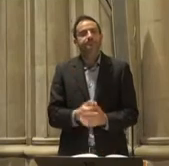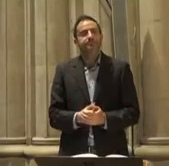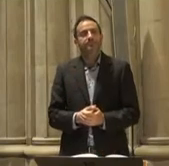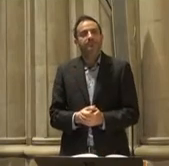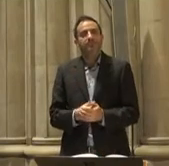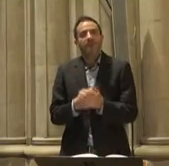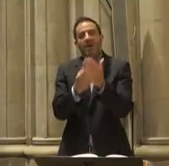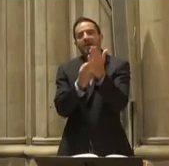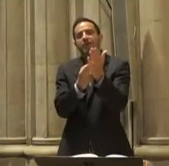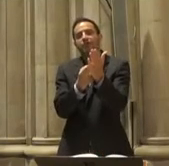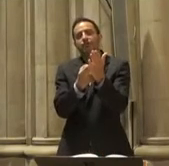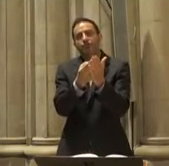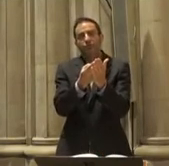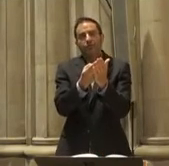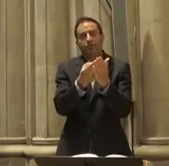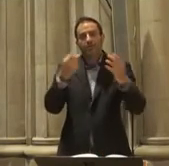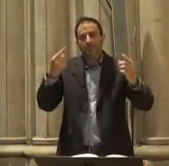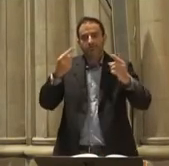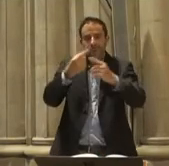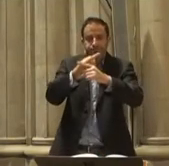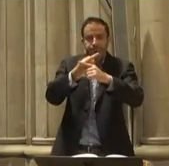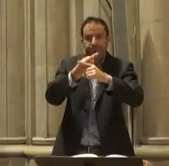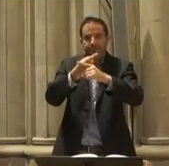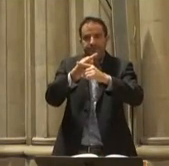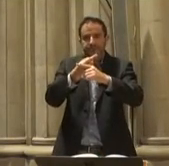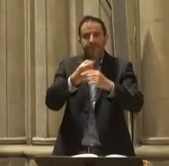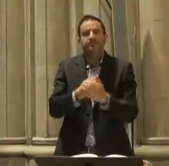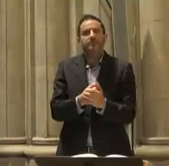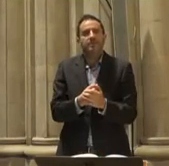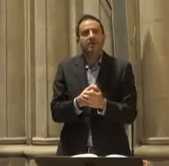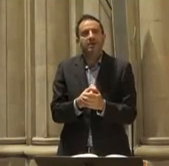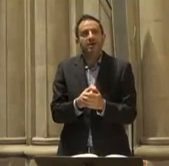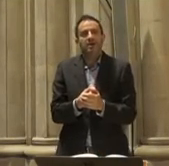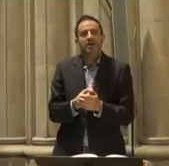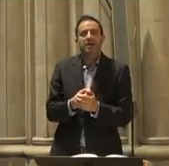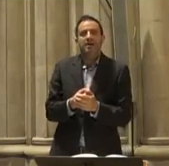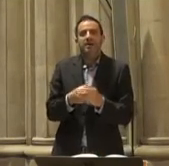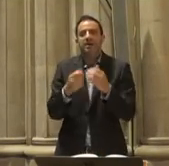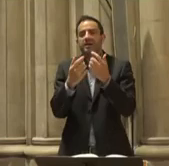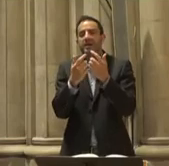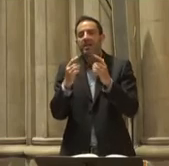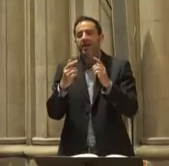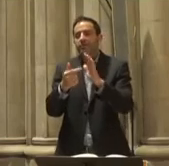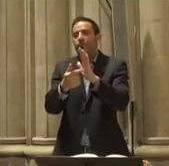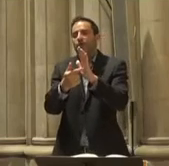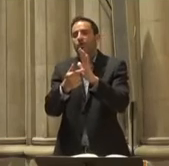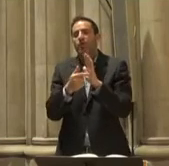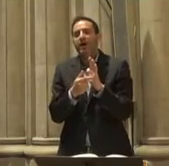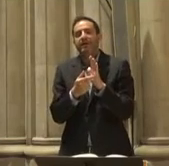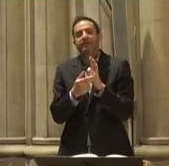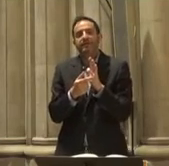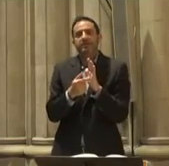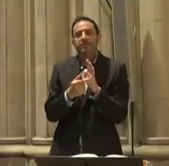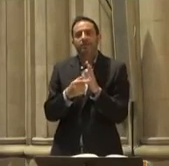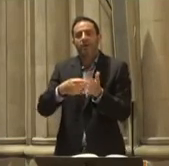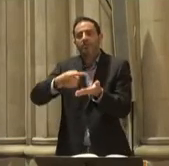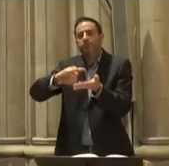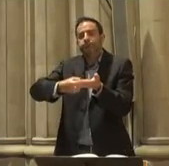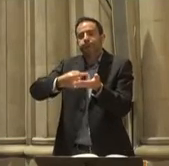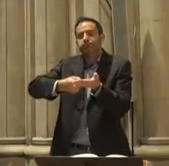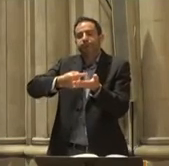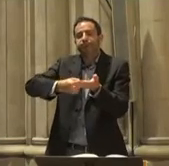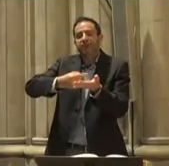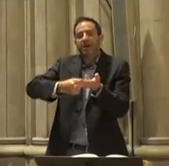Such truth and seeming contradiction is so characteristic of the sort of language required when discussing the